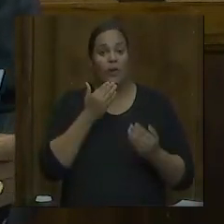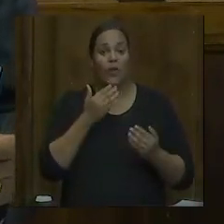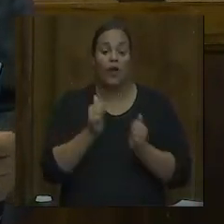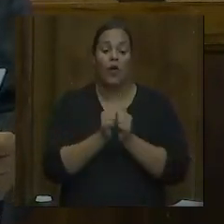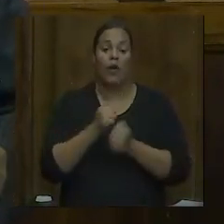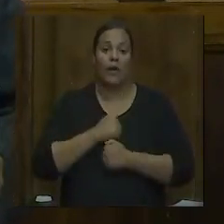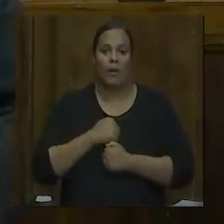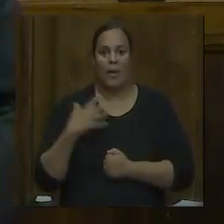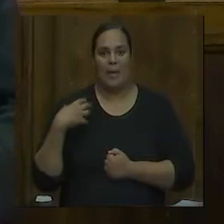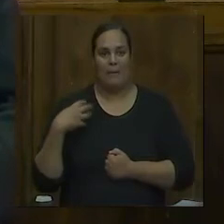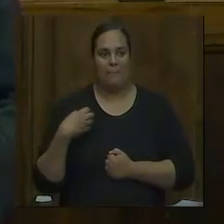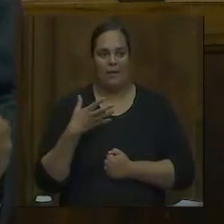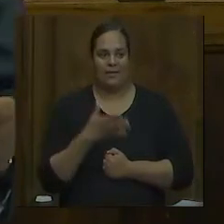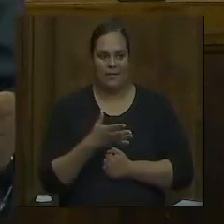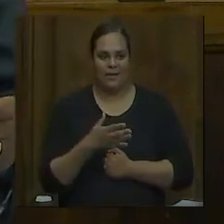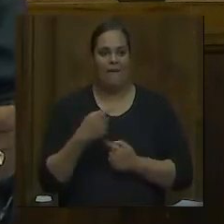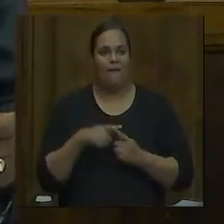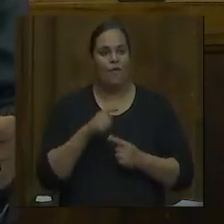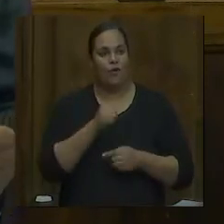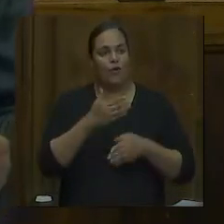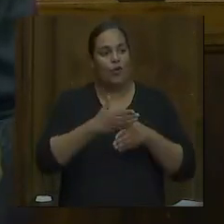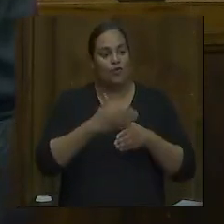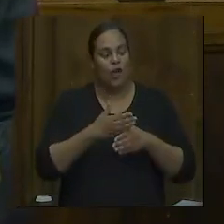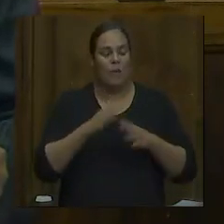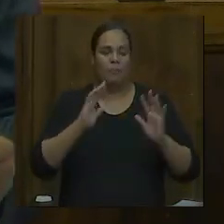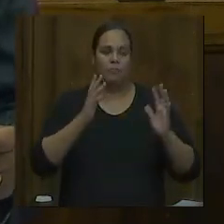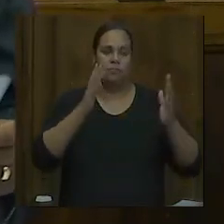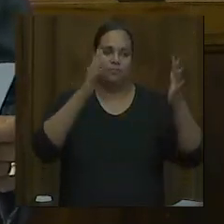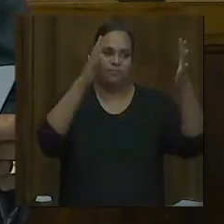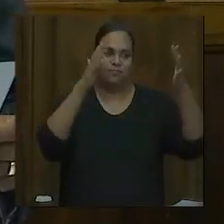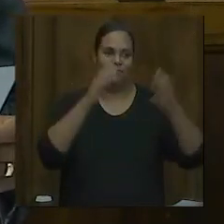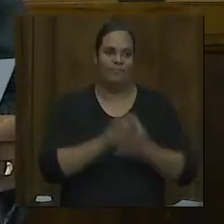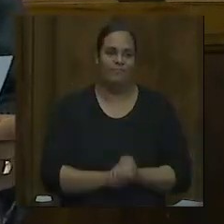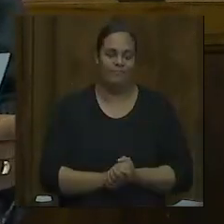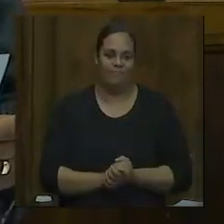my colleague, Minister Marais, for a job well done.